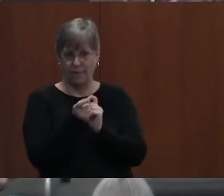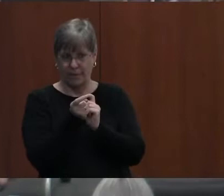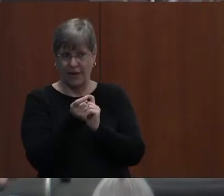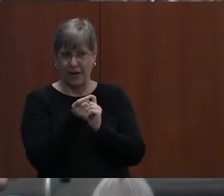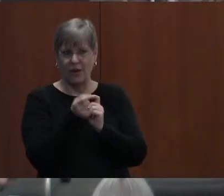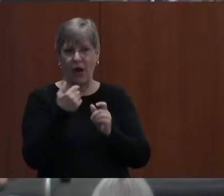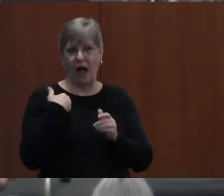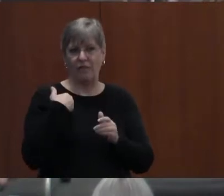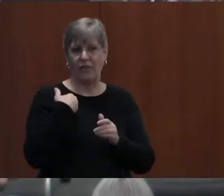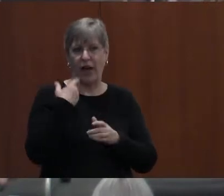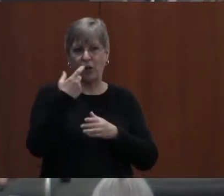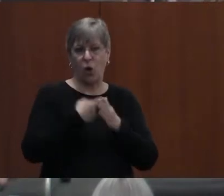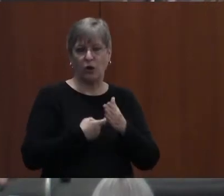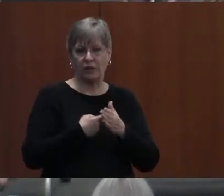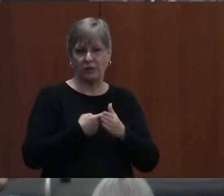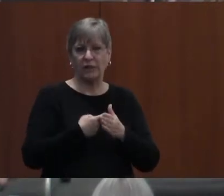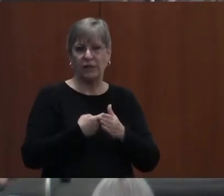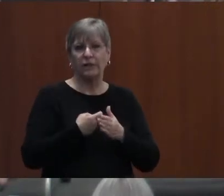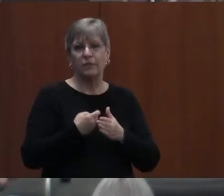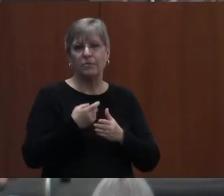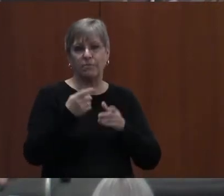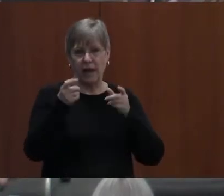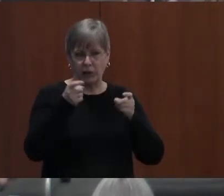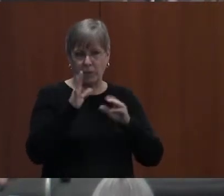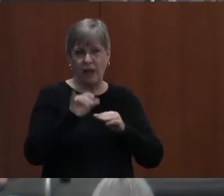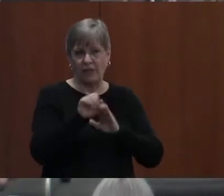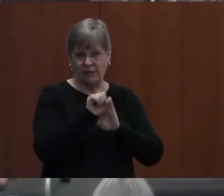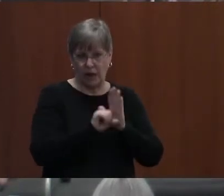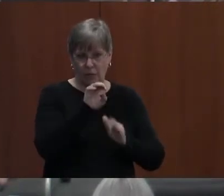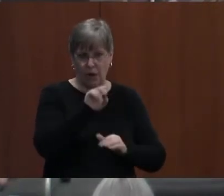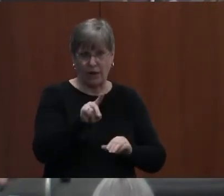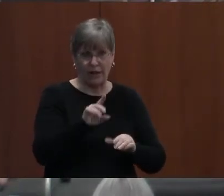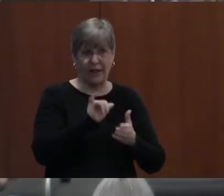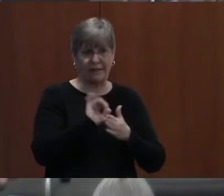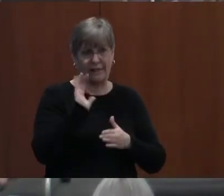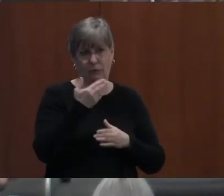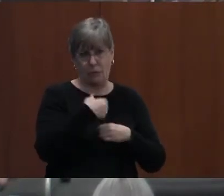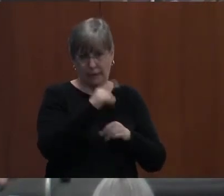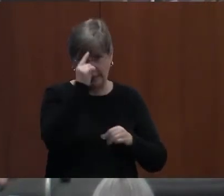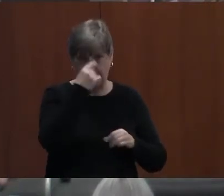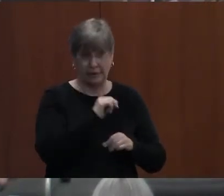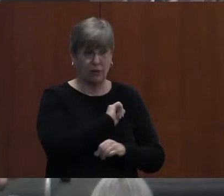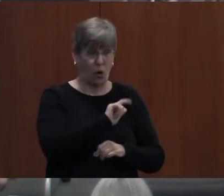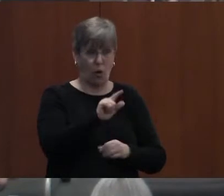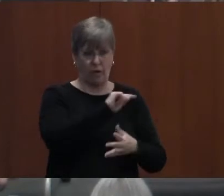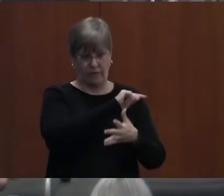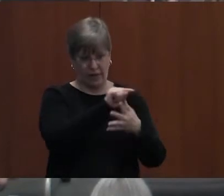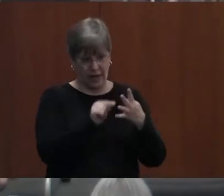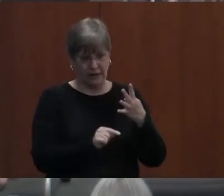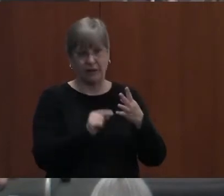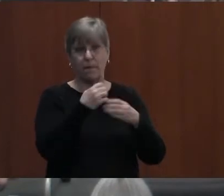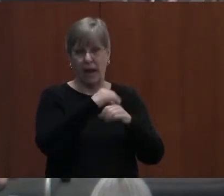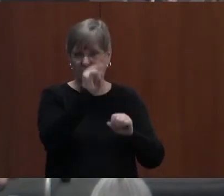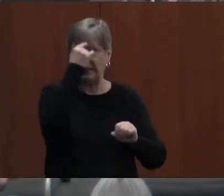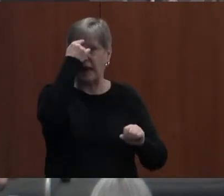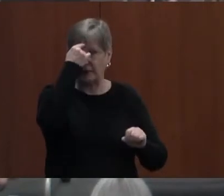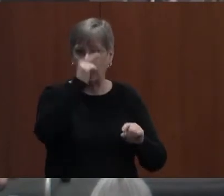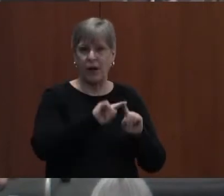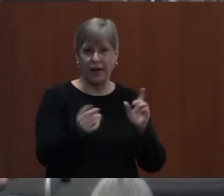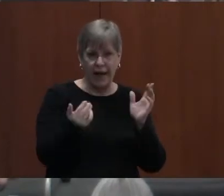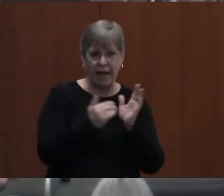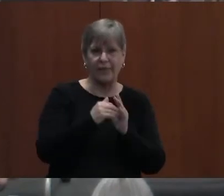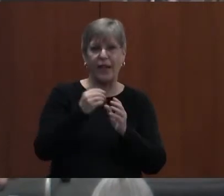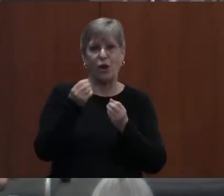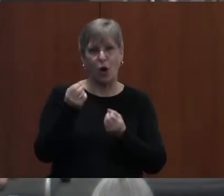that cost borne by the state. But that one seems to make sense, as all of these make sense, but again,